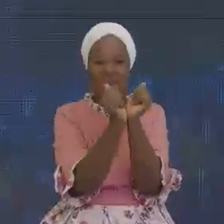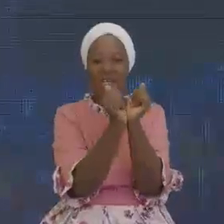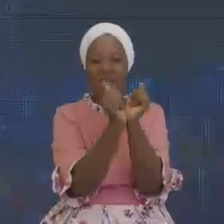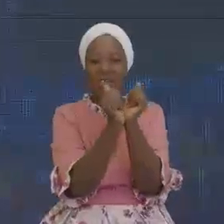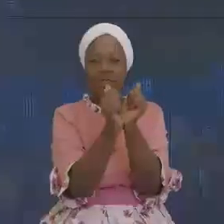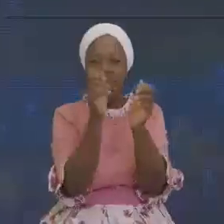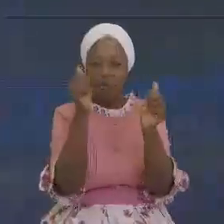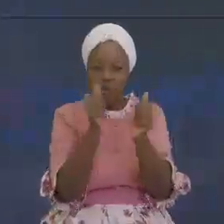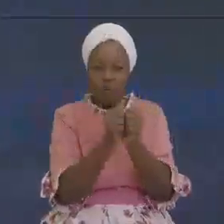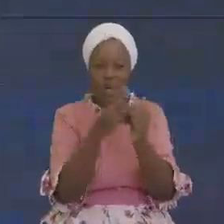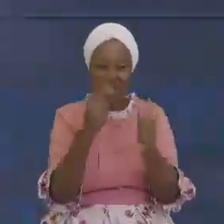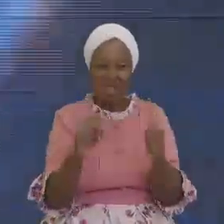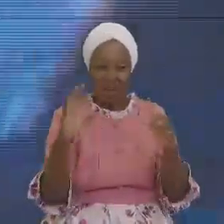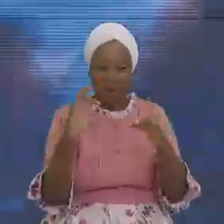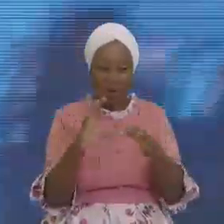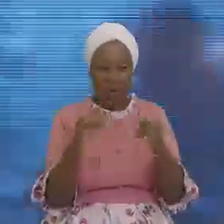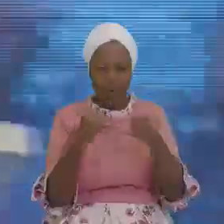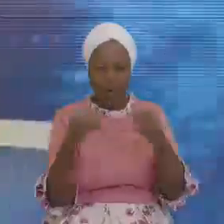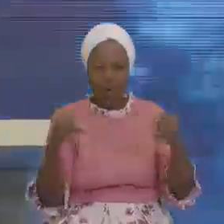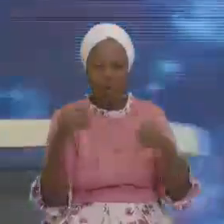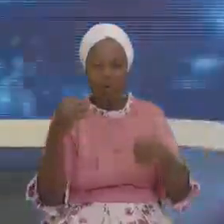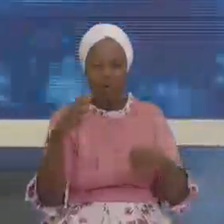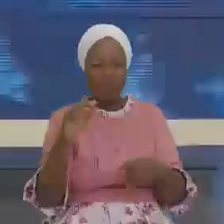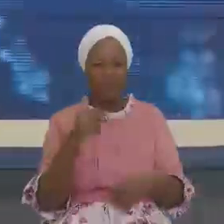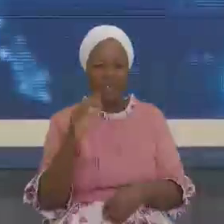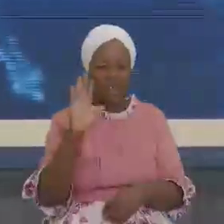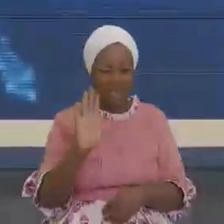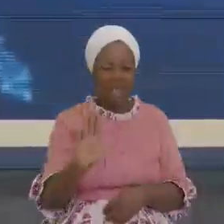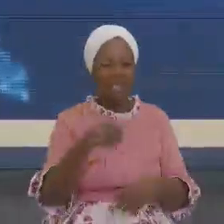the cords of his sin.